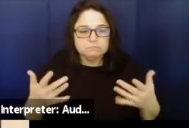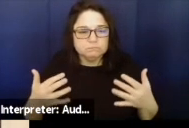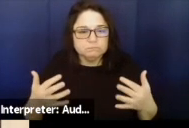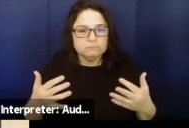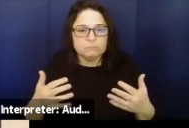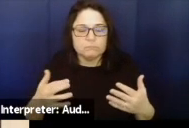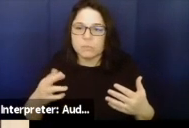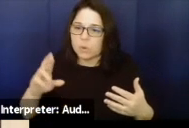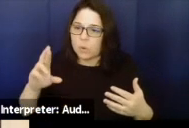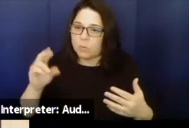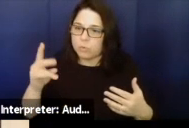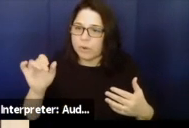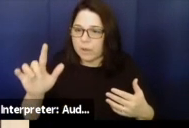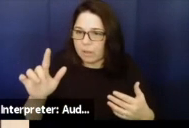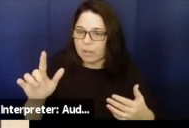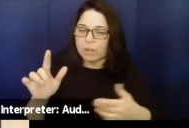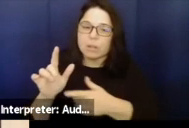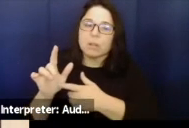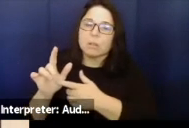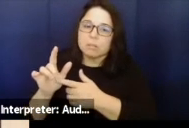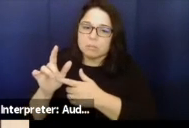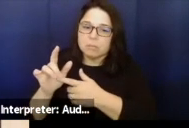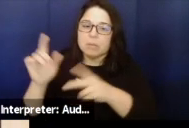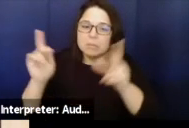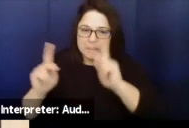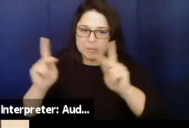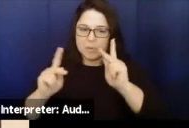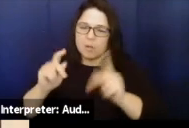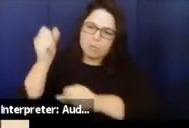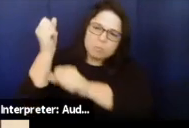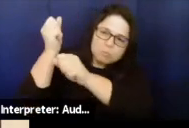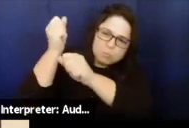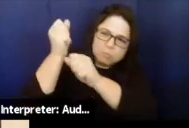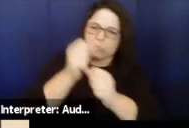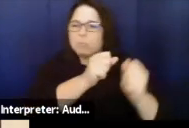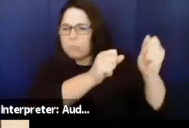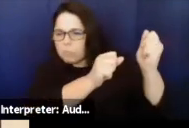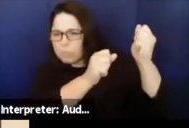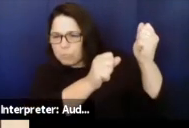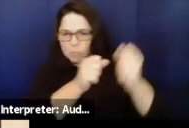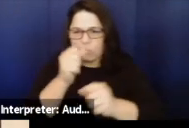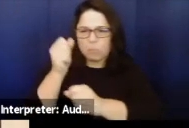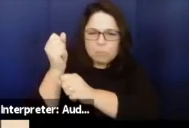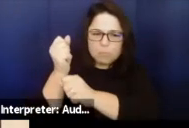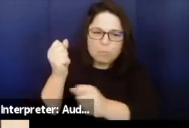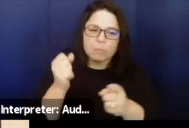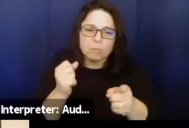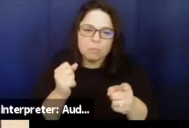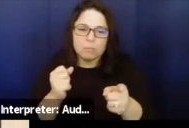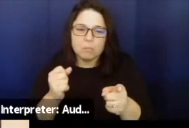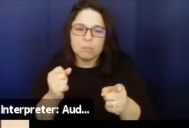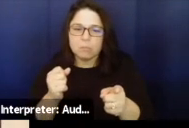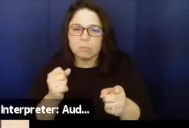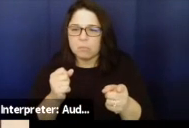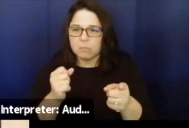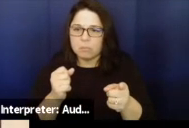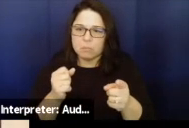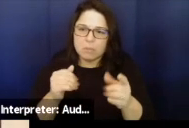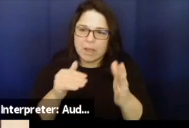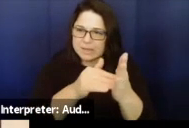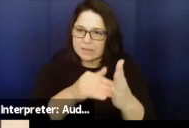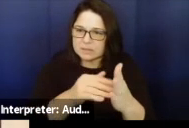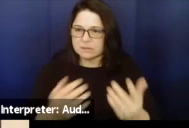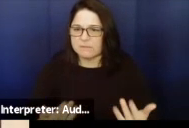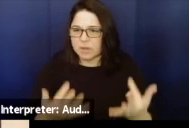royal forces are wielding sticks against the fire and other people